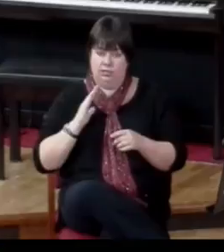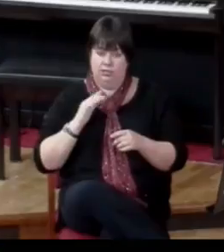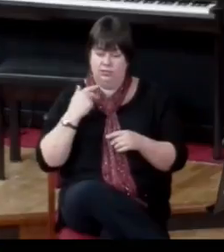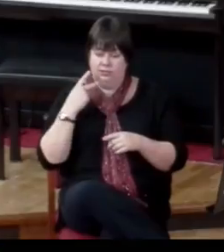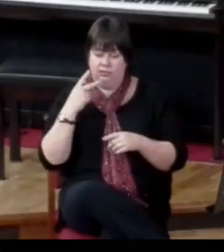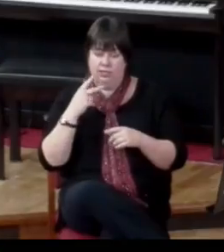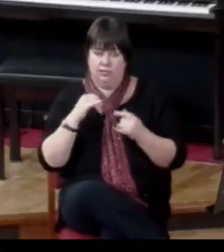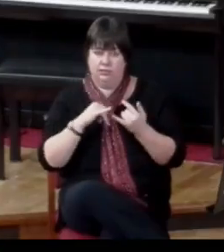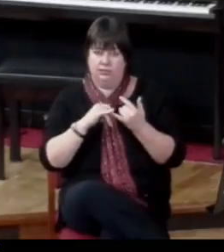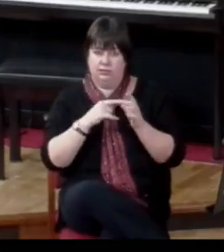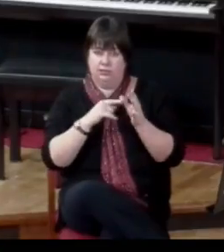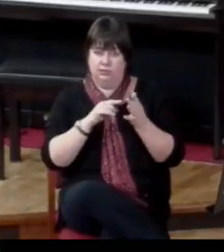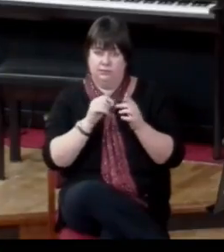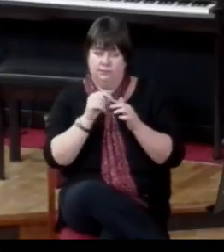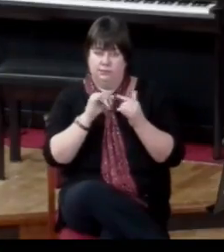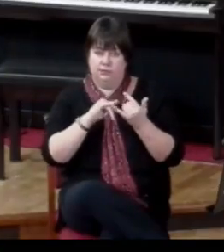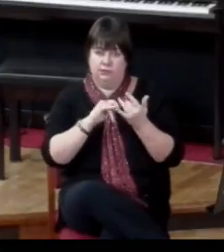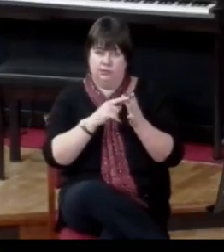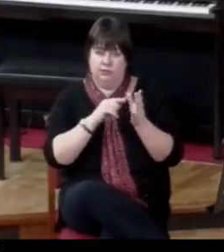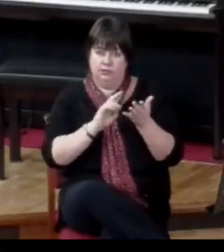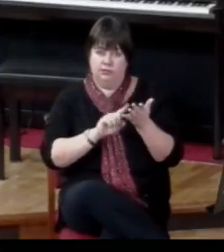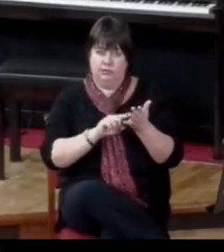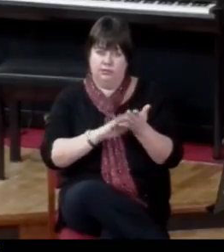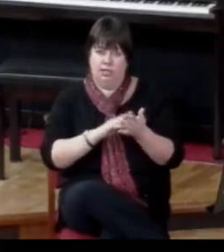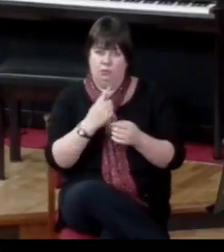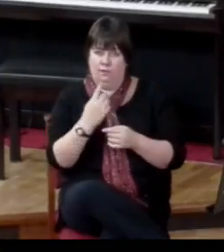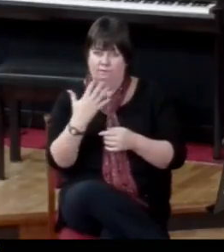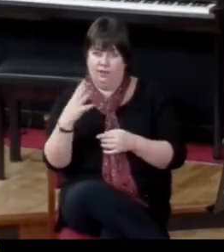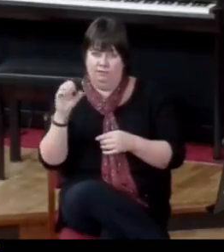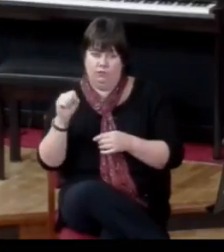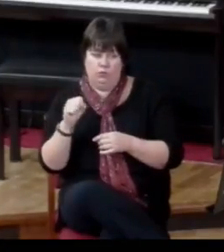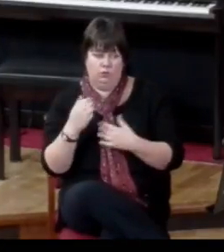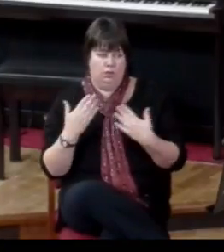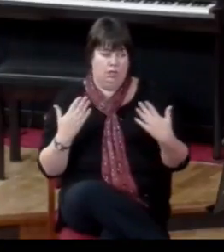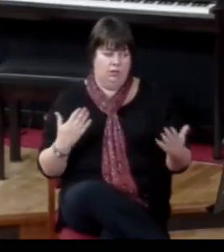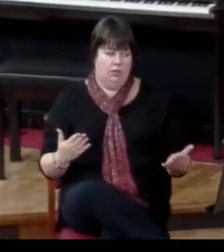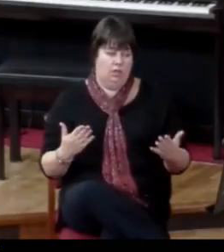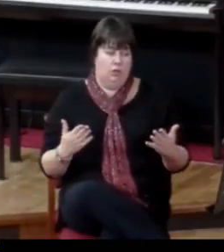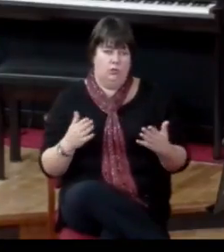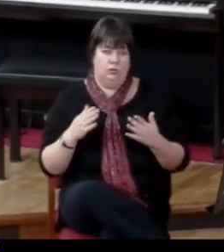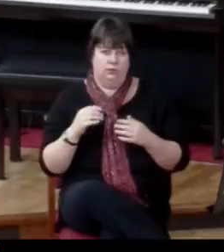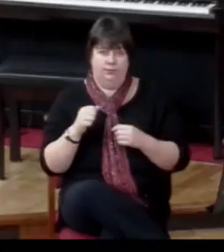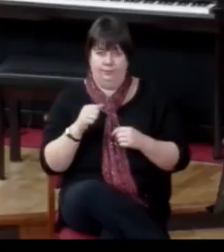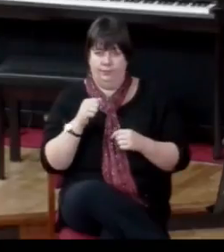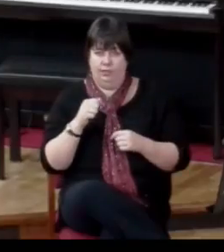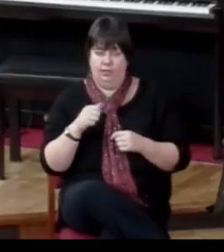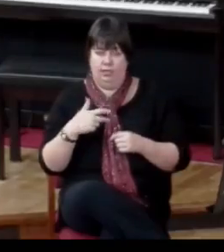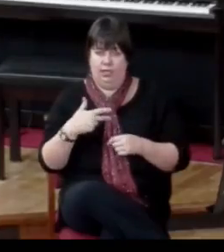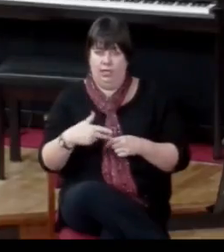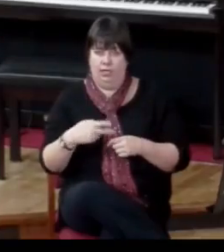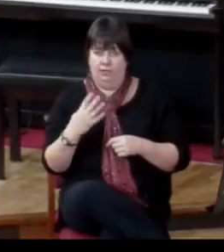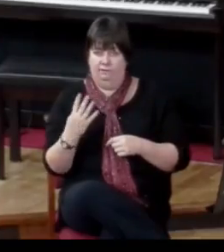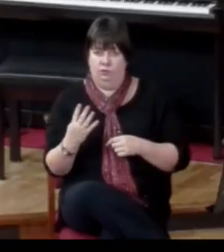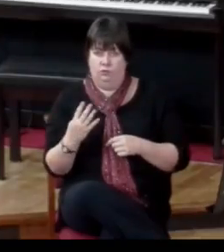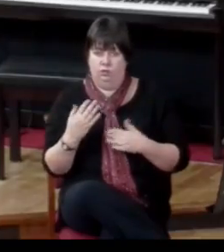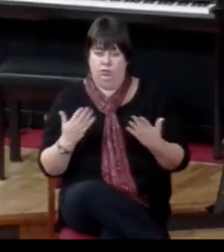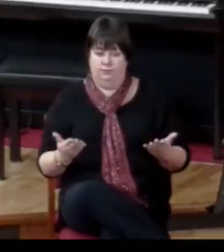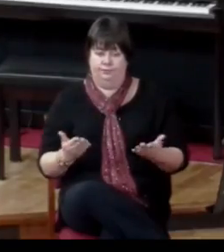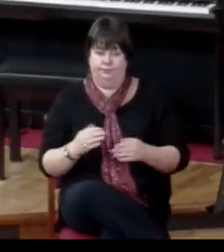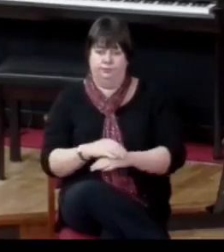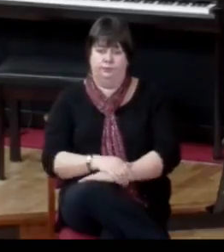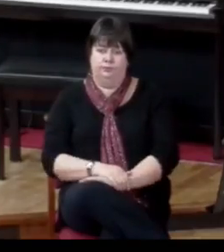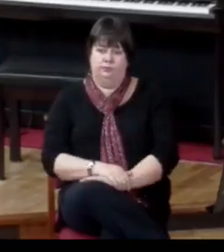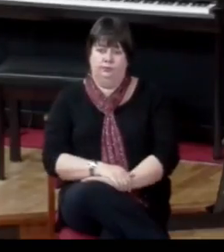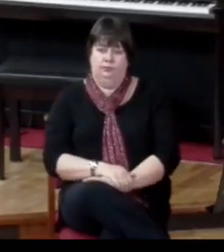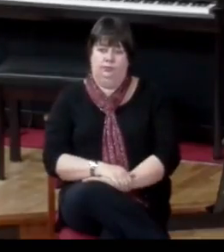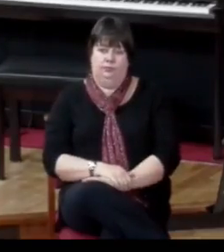in the book, Psalm 150. And so we turn our attention this morning to Psalm 84, a great